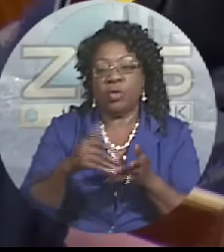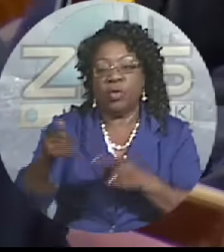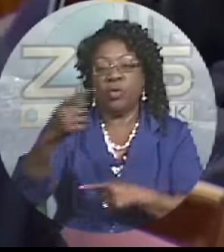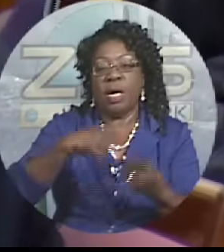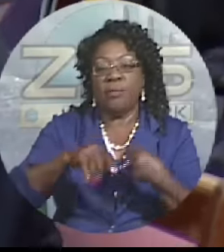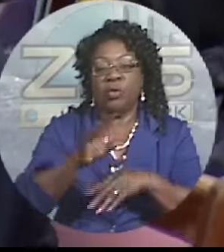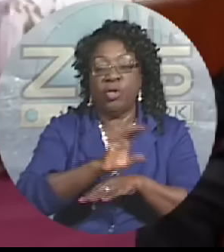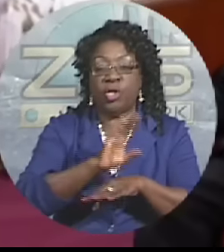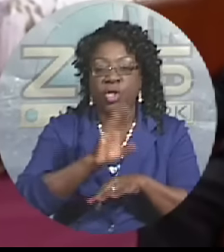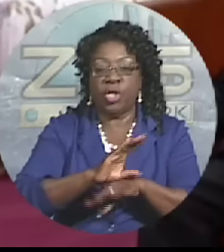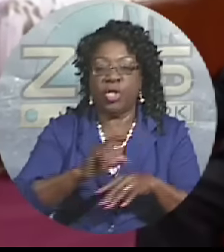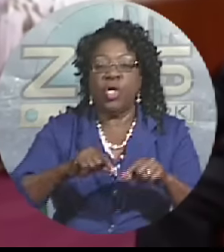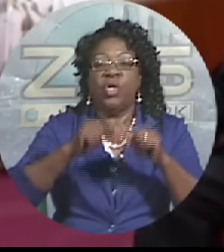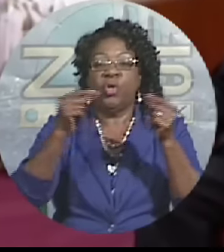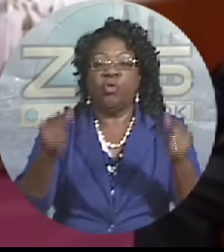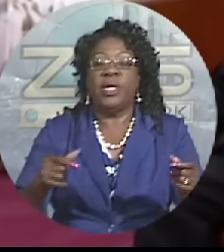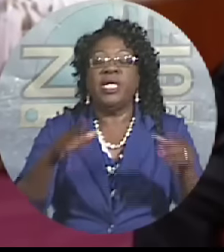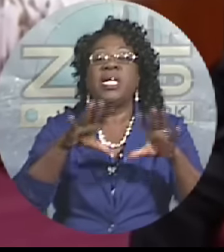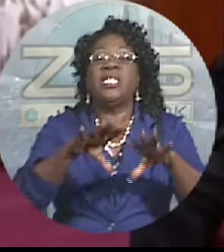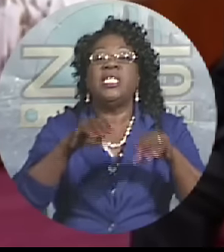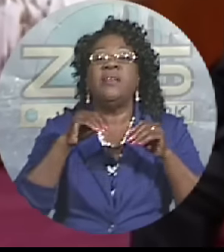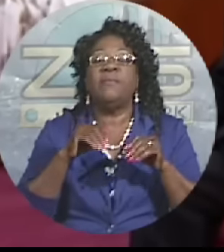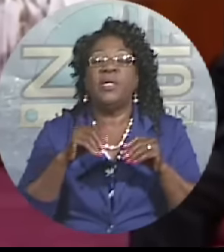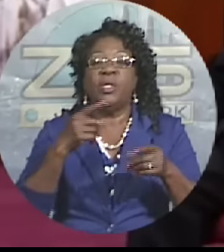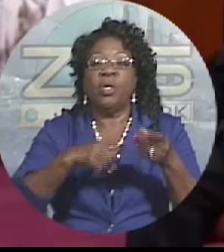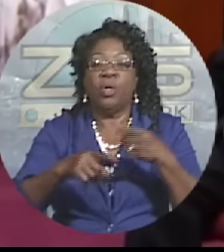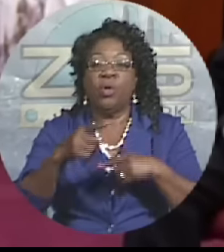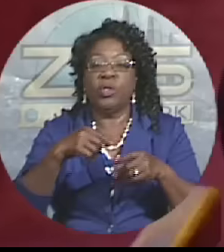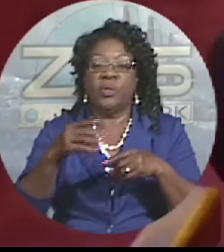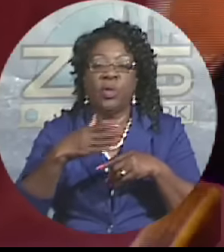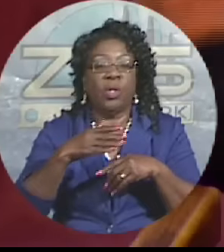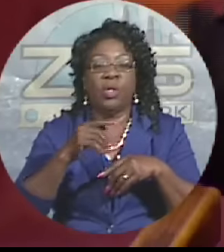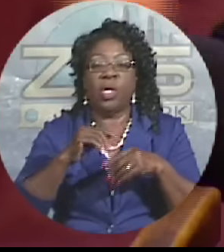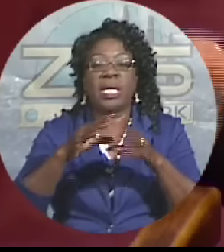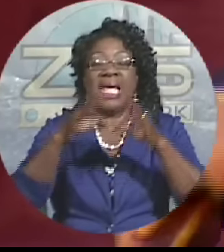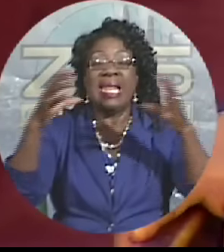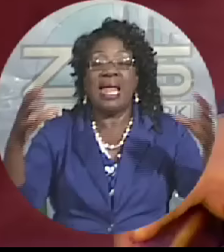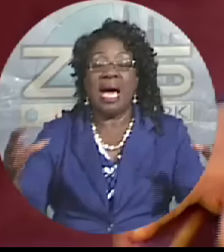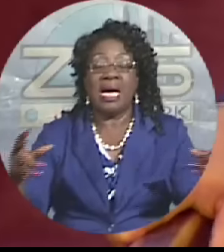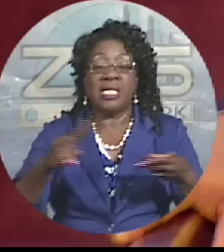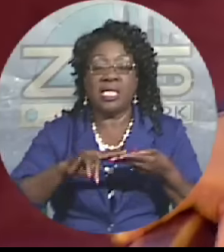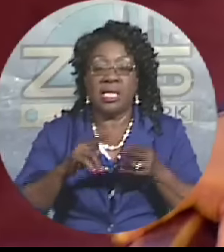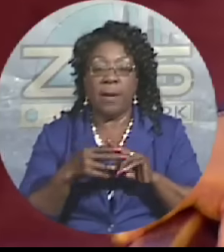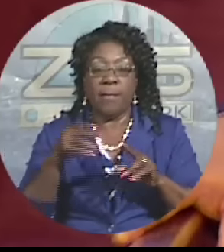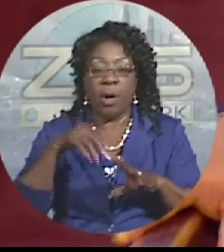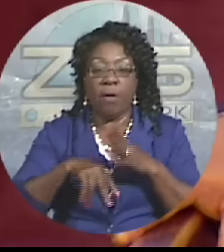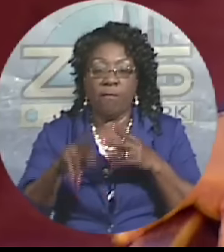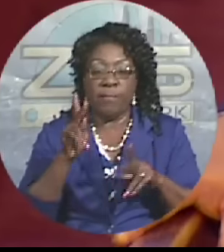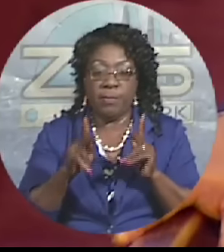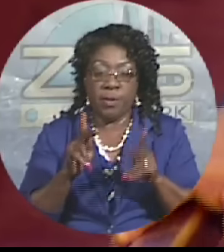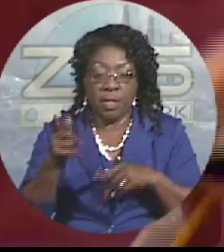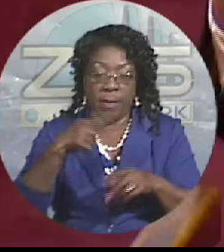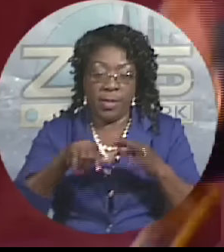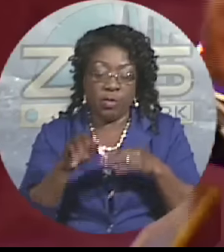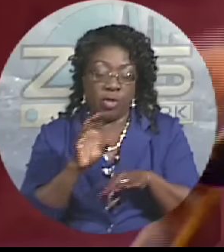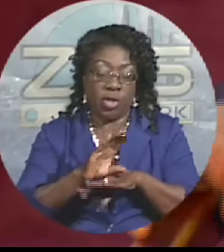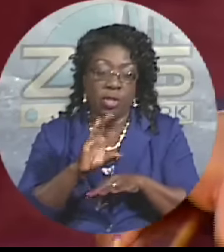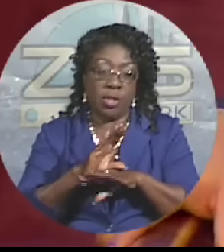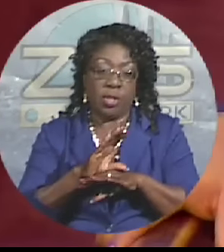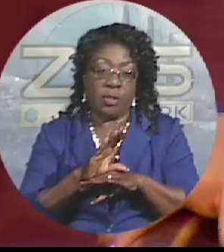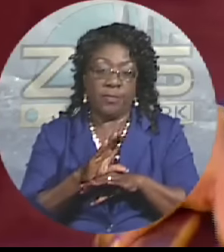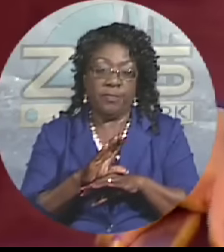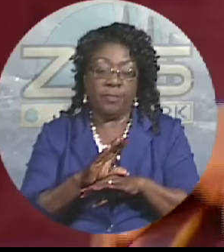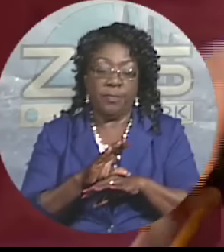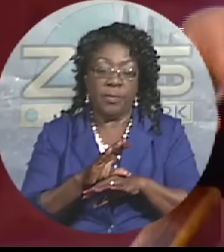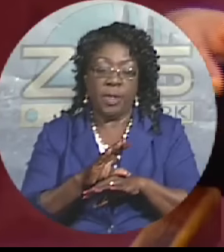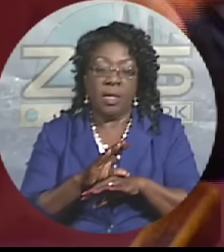the greatest achievement of Mount Tabor goes beyond just a large congregation. A church is defined not by its membership,